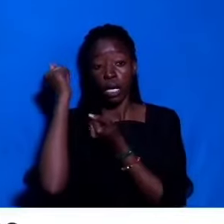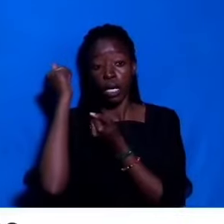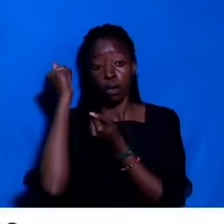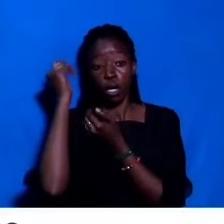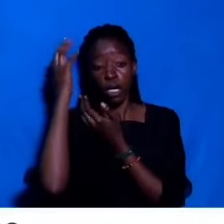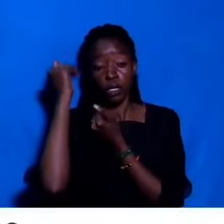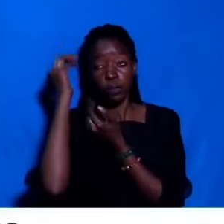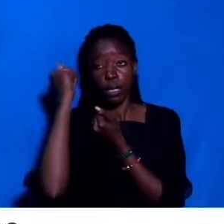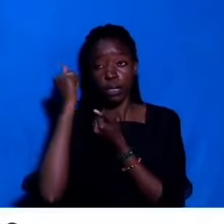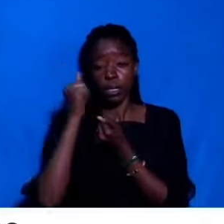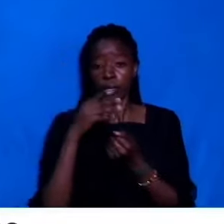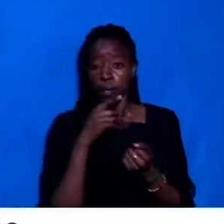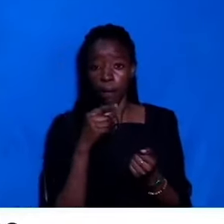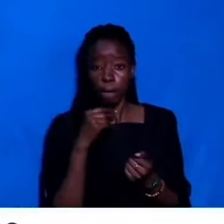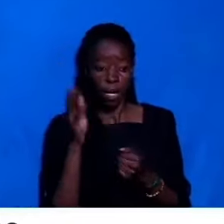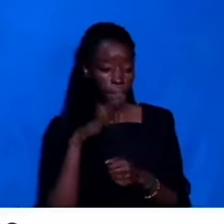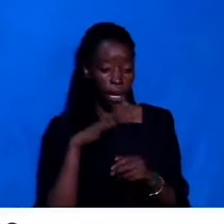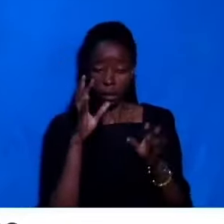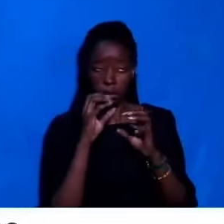to the priests.